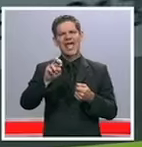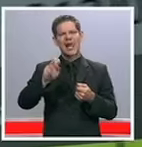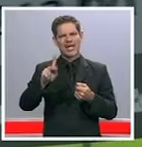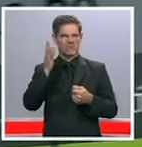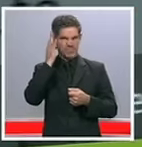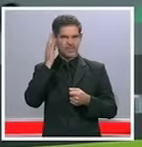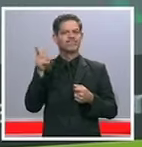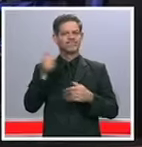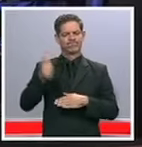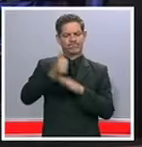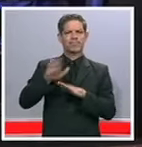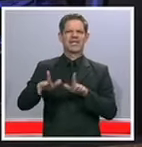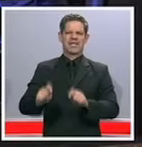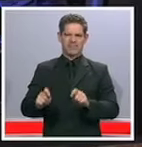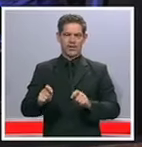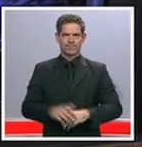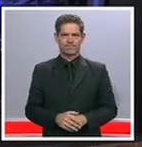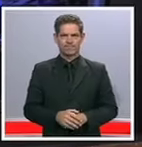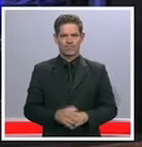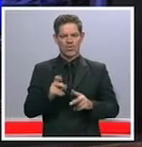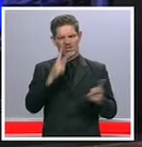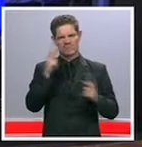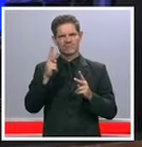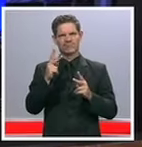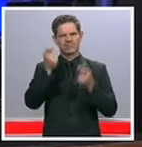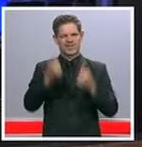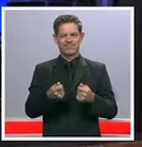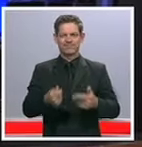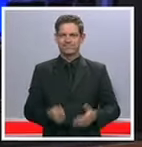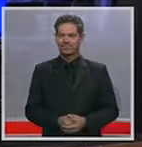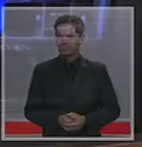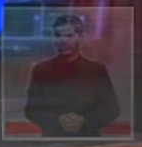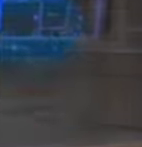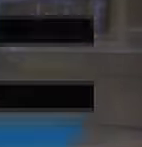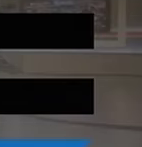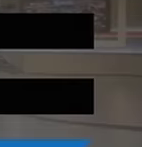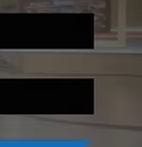in Cape Town. And with that, let's see how the markets perform today.